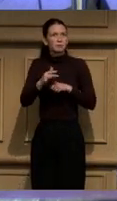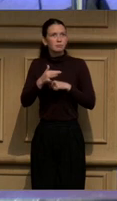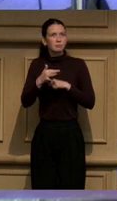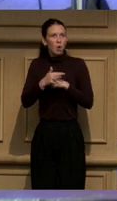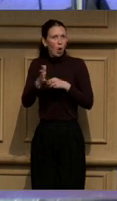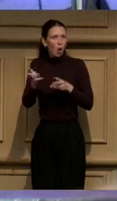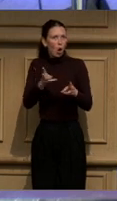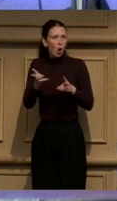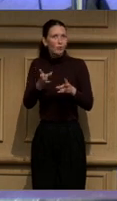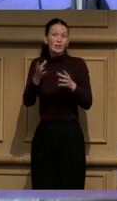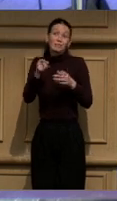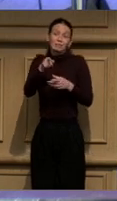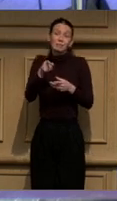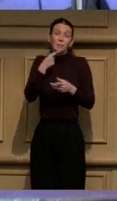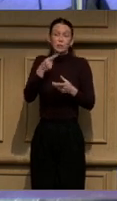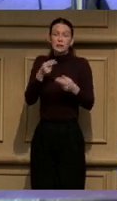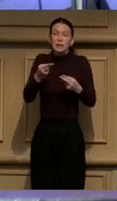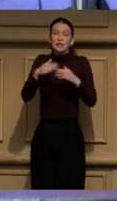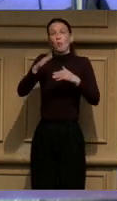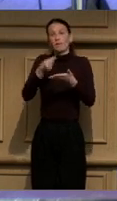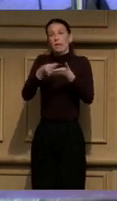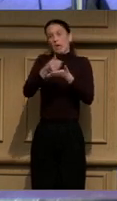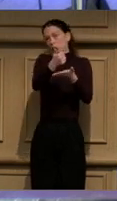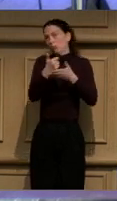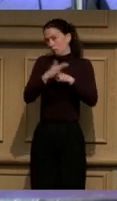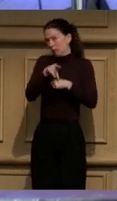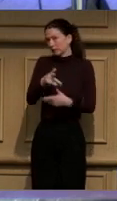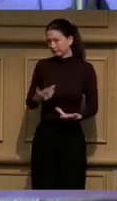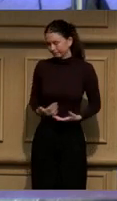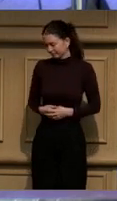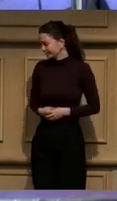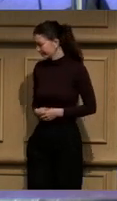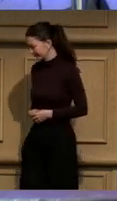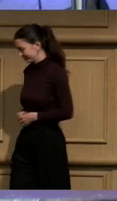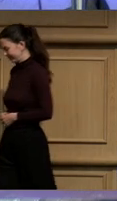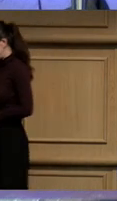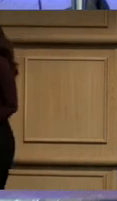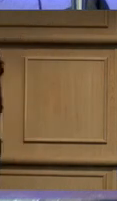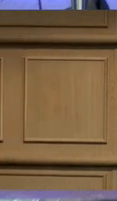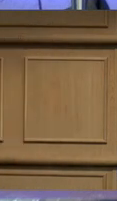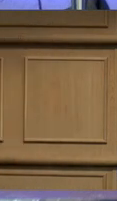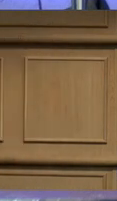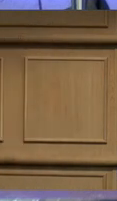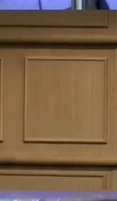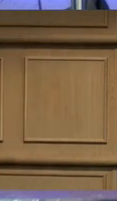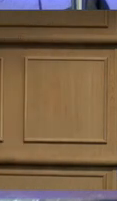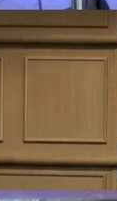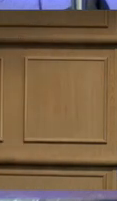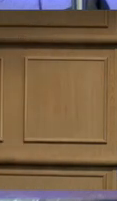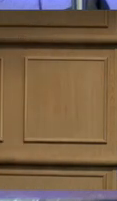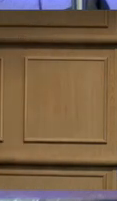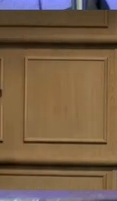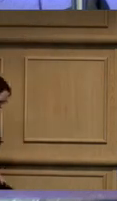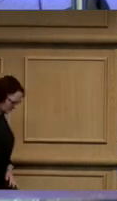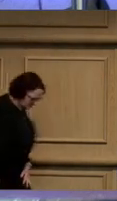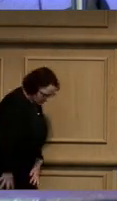help for that, and financially, I mean, more, yeah. Mm. It just, because, you know, it's a little sort of nerve-wracking being up